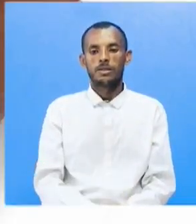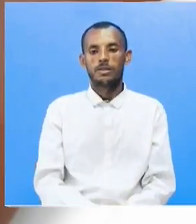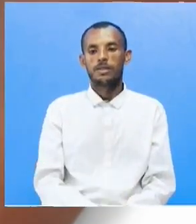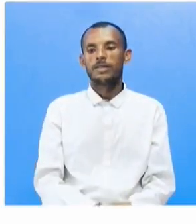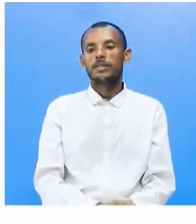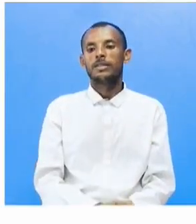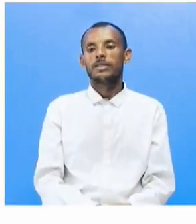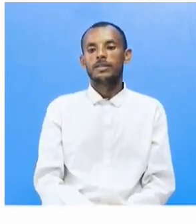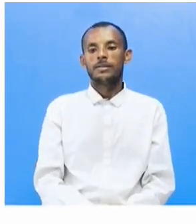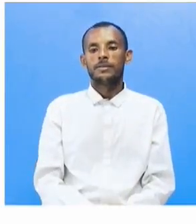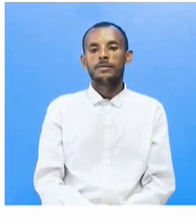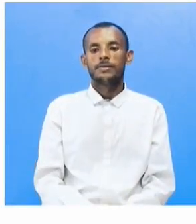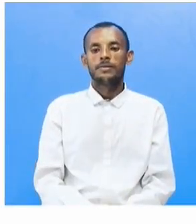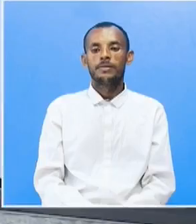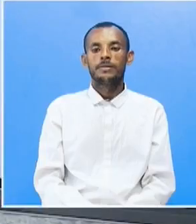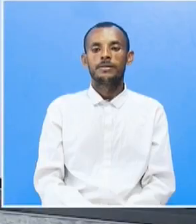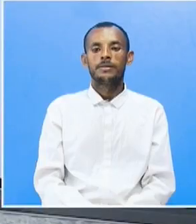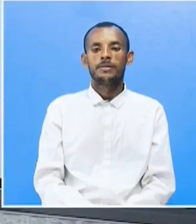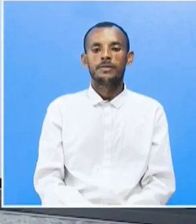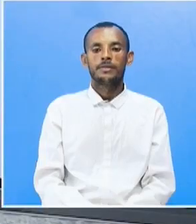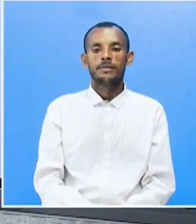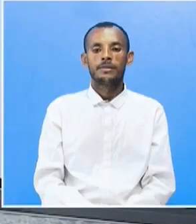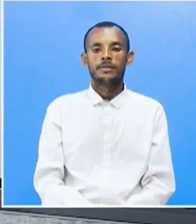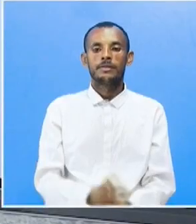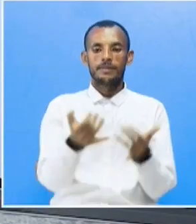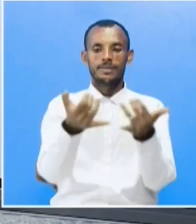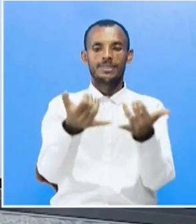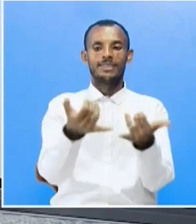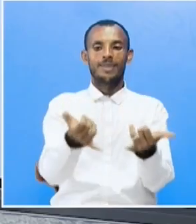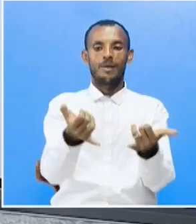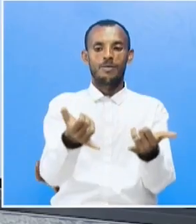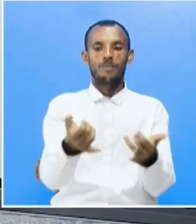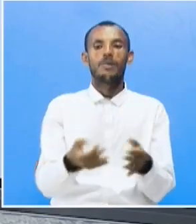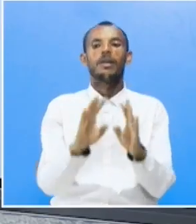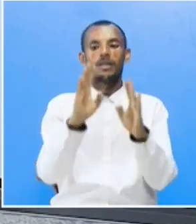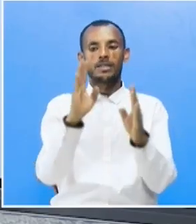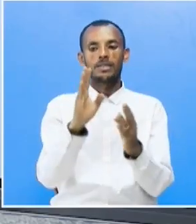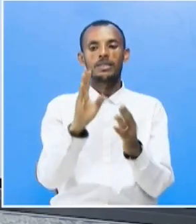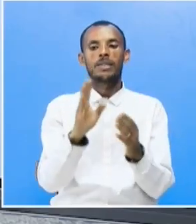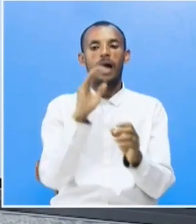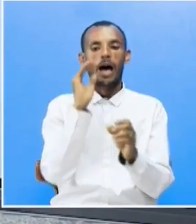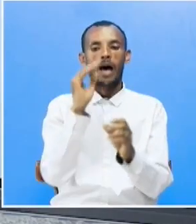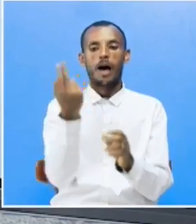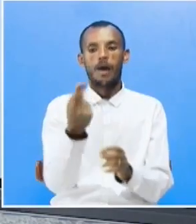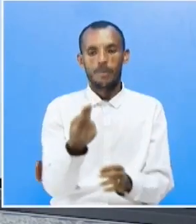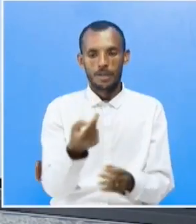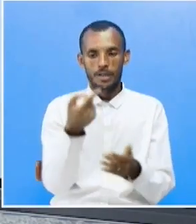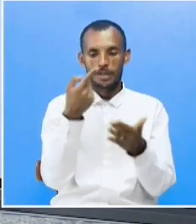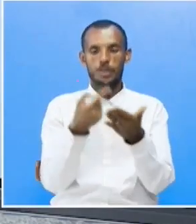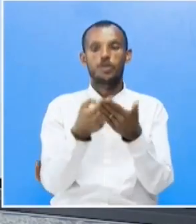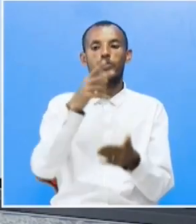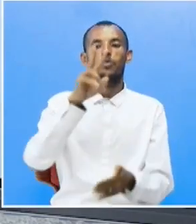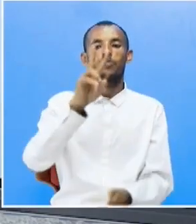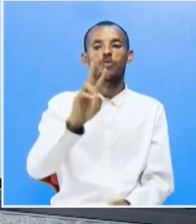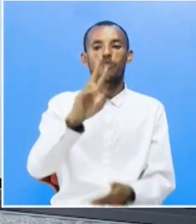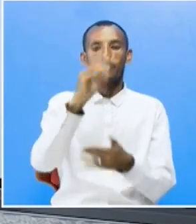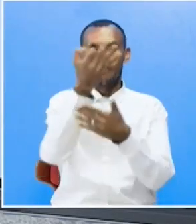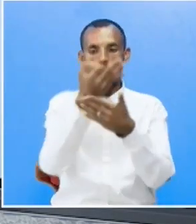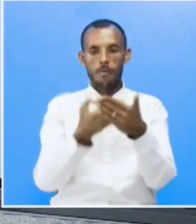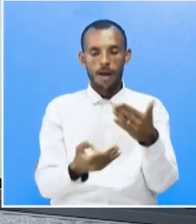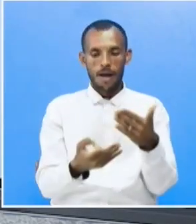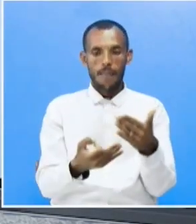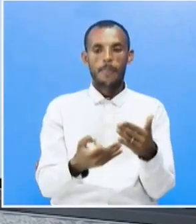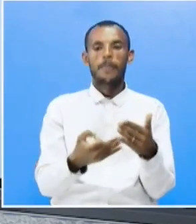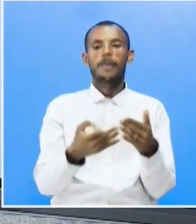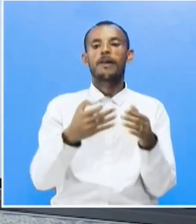calculating loss percent. This is it. Now, let's apply these two formulas in